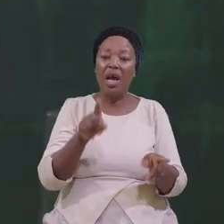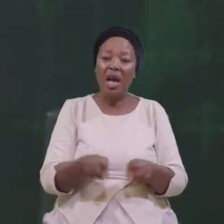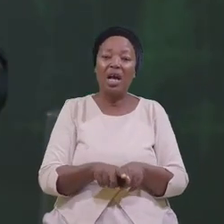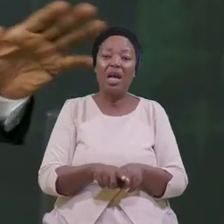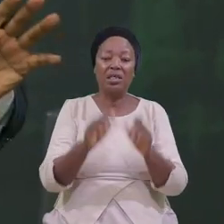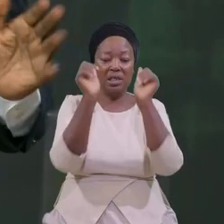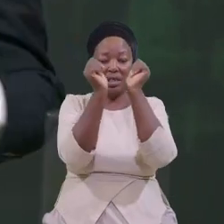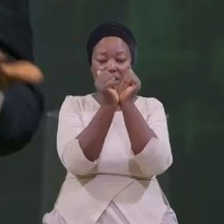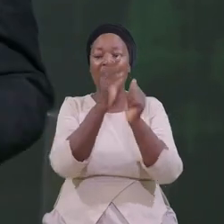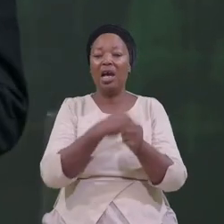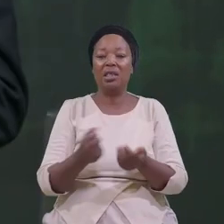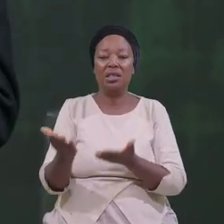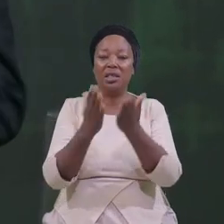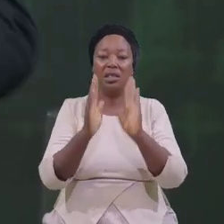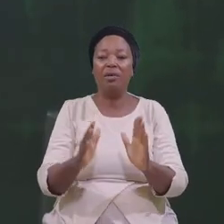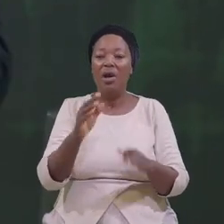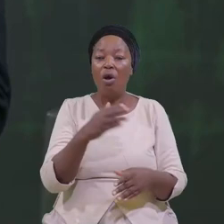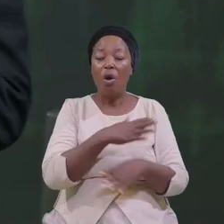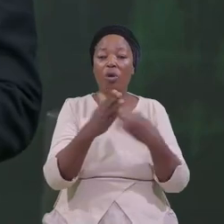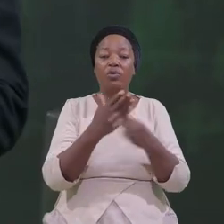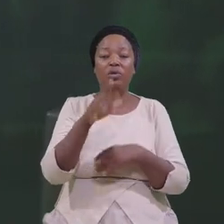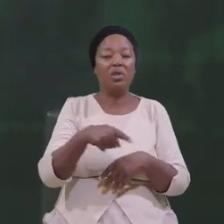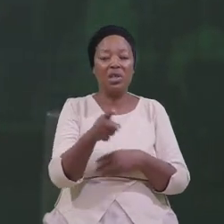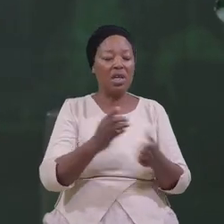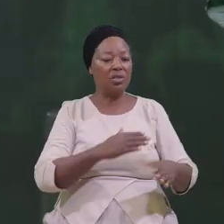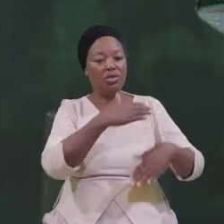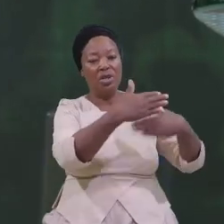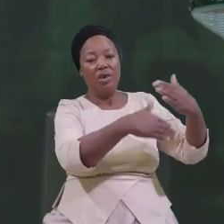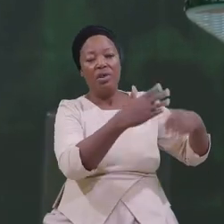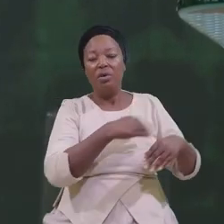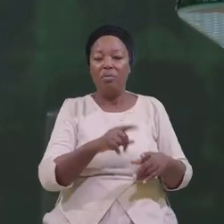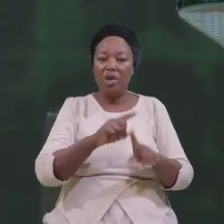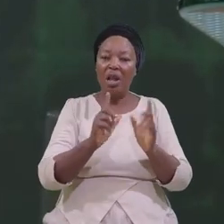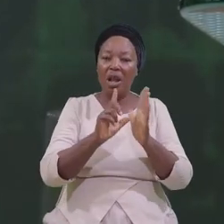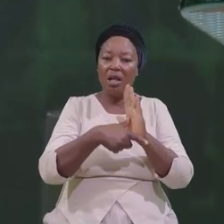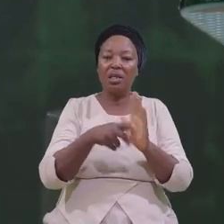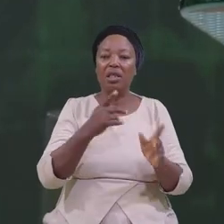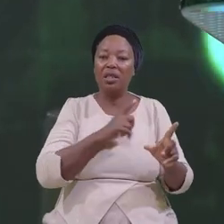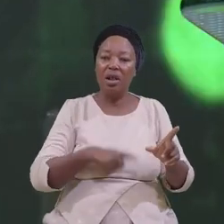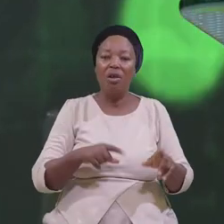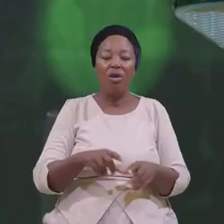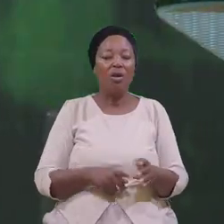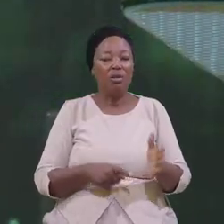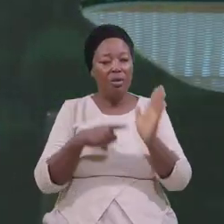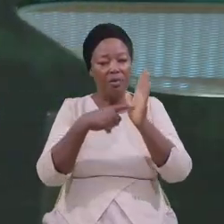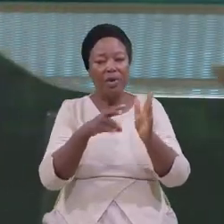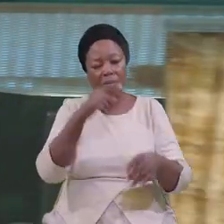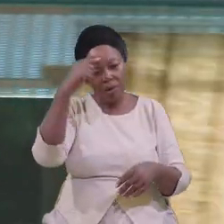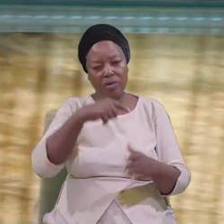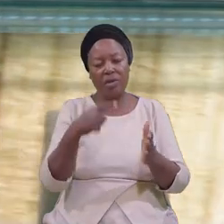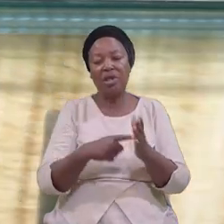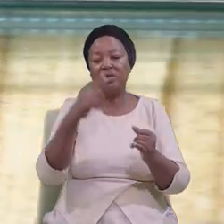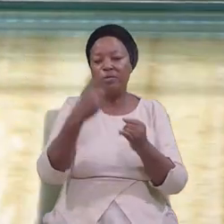slaves, all through their generations. Eventually the Lord prevailed, because on this final day, on